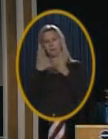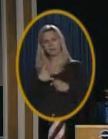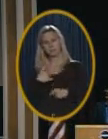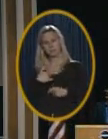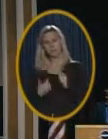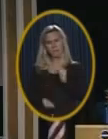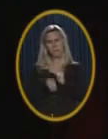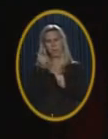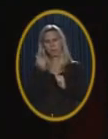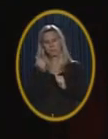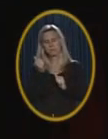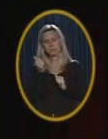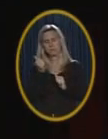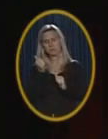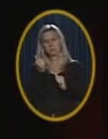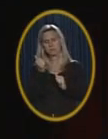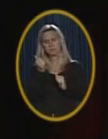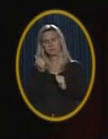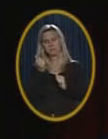the most.